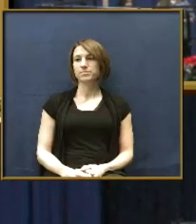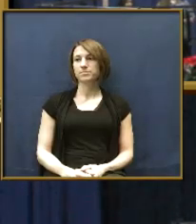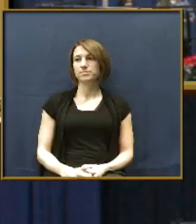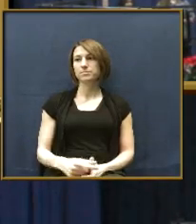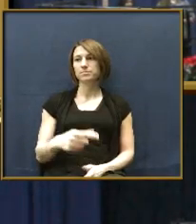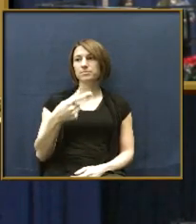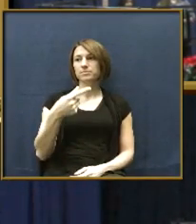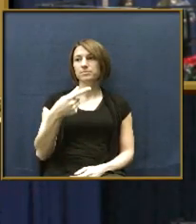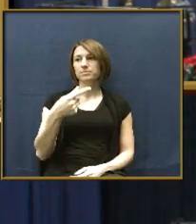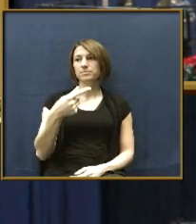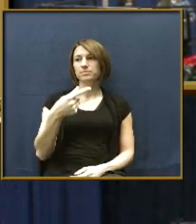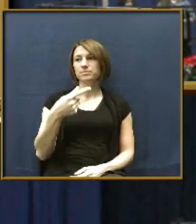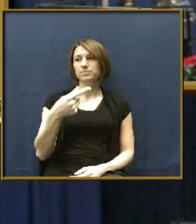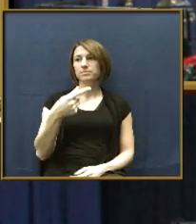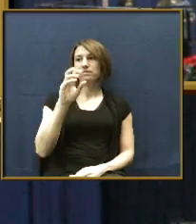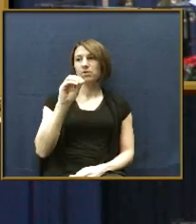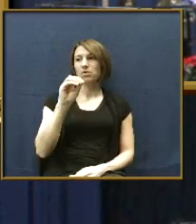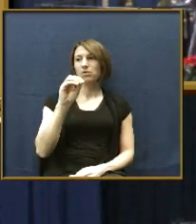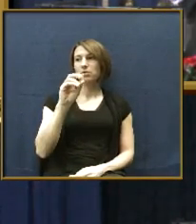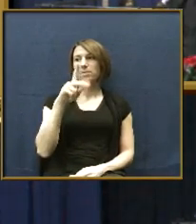Gustavo Arrián Padilla.